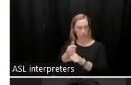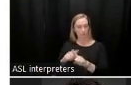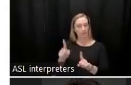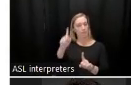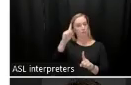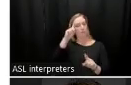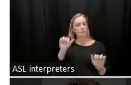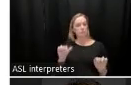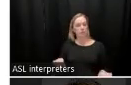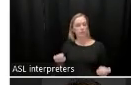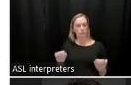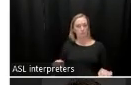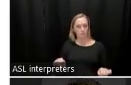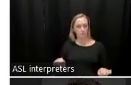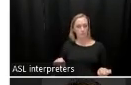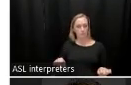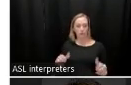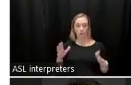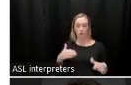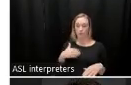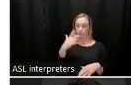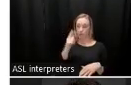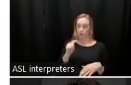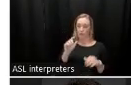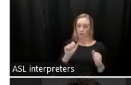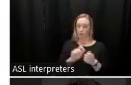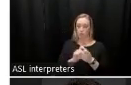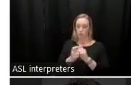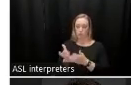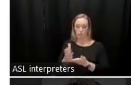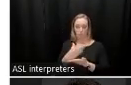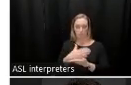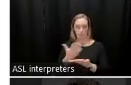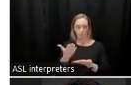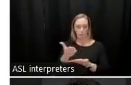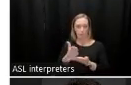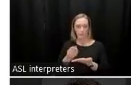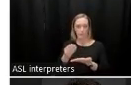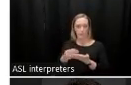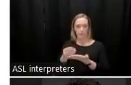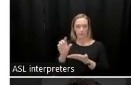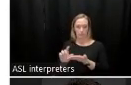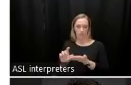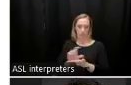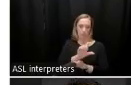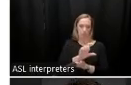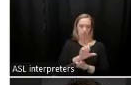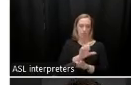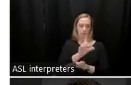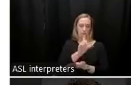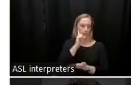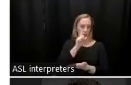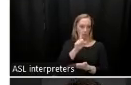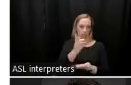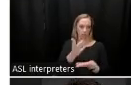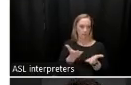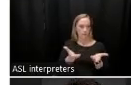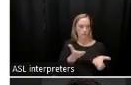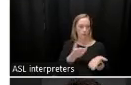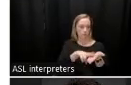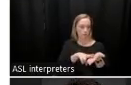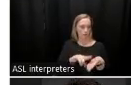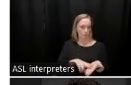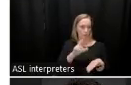that an existing grant could be rebudgeted so that some of the funds could be used for, say, a service contract or